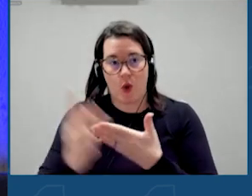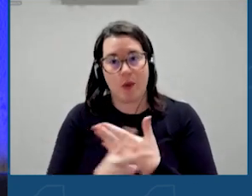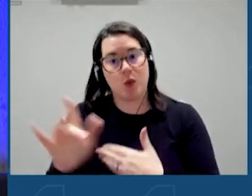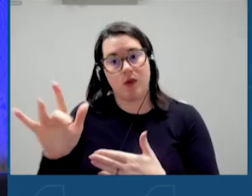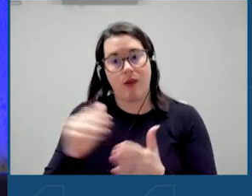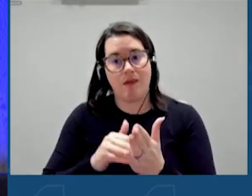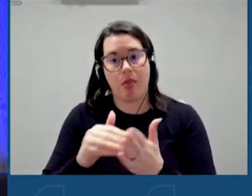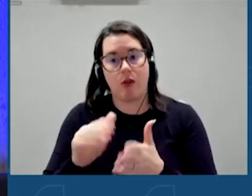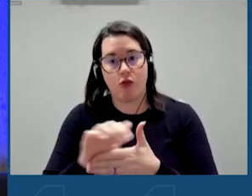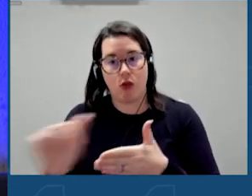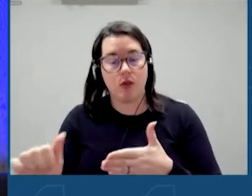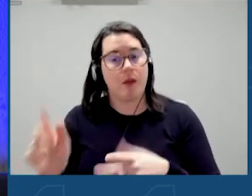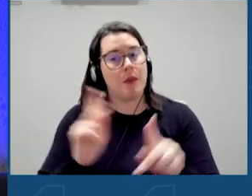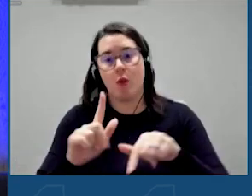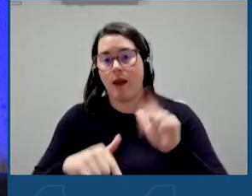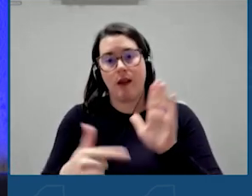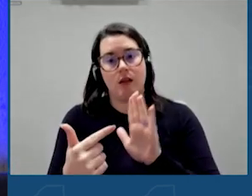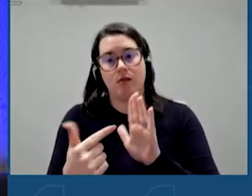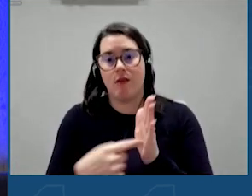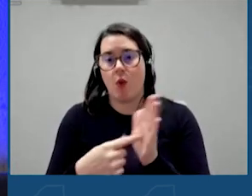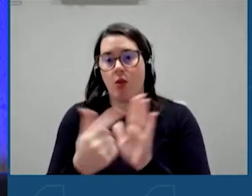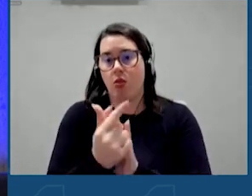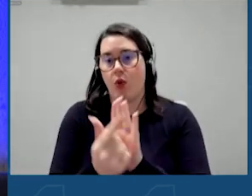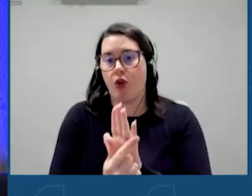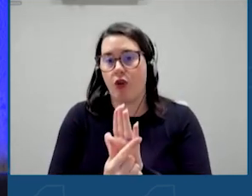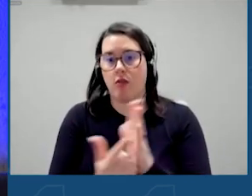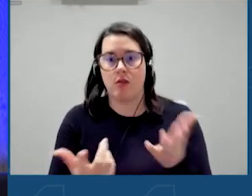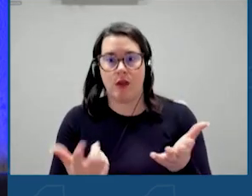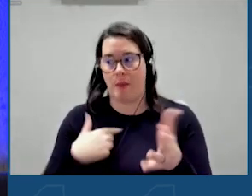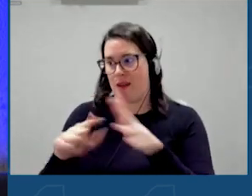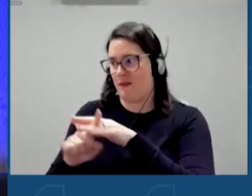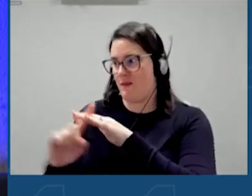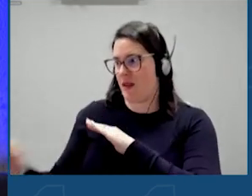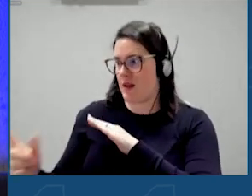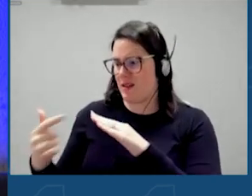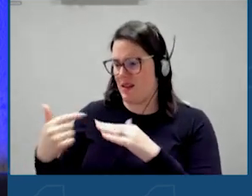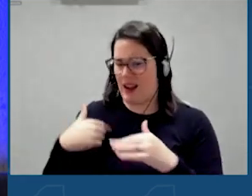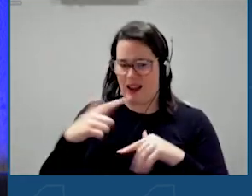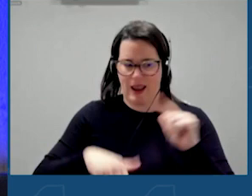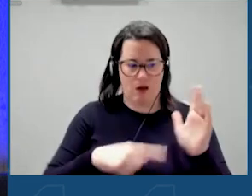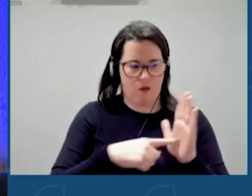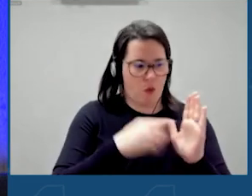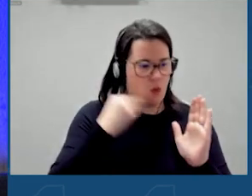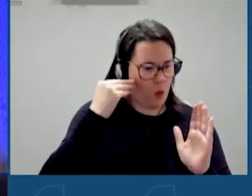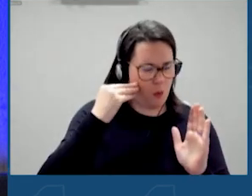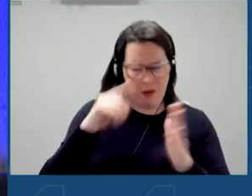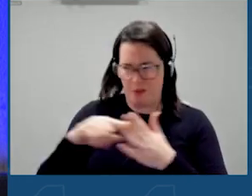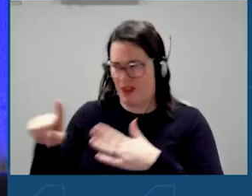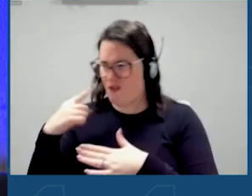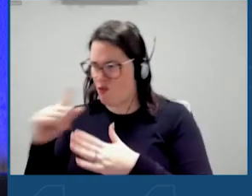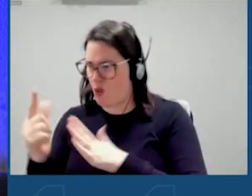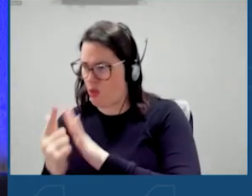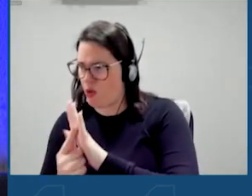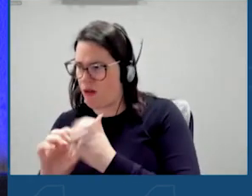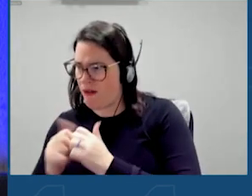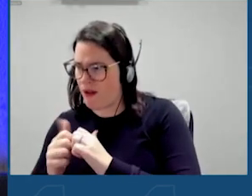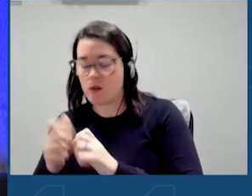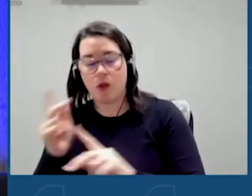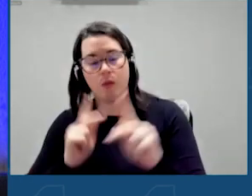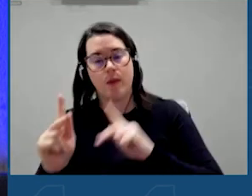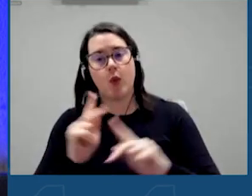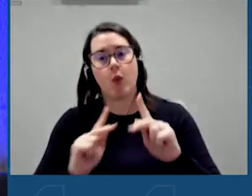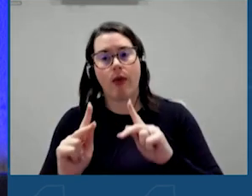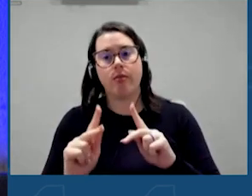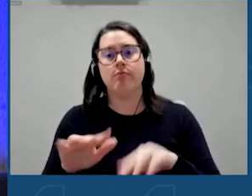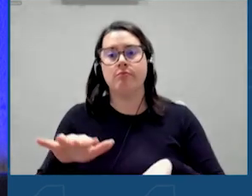can't afford a lawyer. If you're in that situation being evicted, how do you have money to pay for a lawyer? So this helps low and moderate income residents